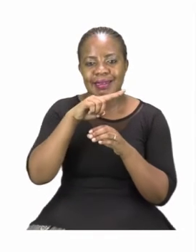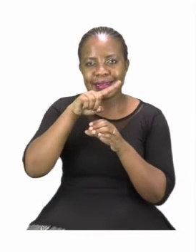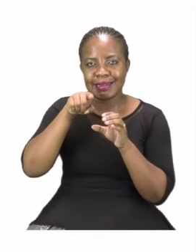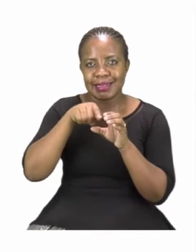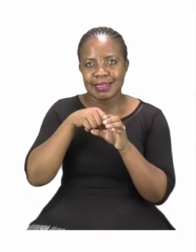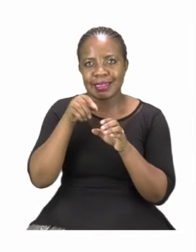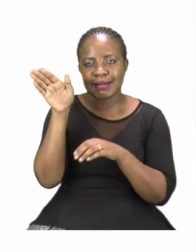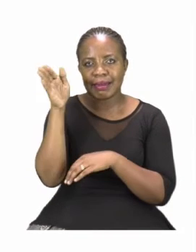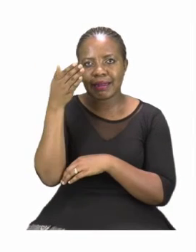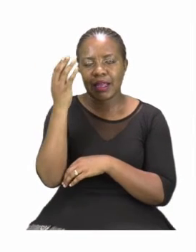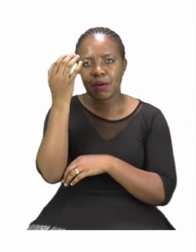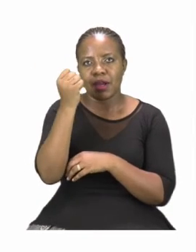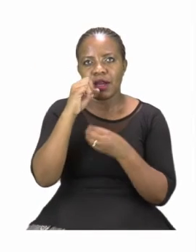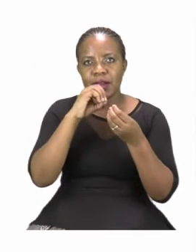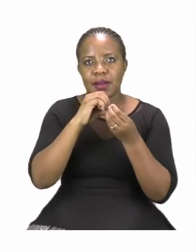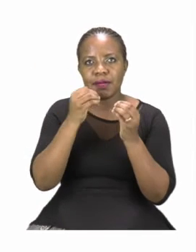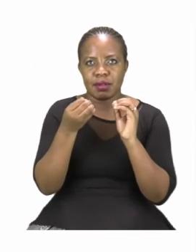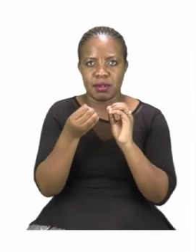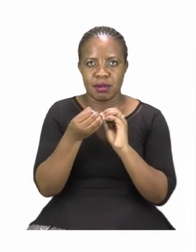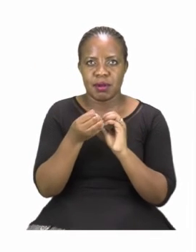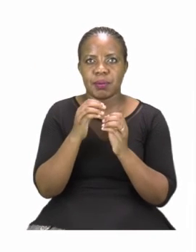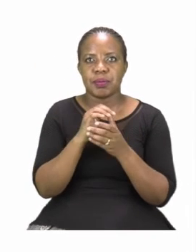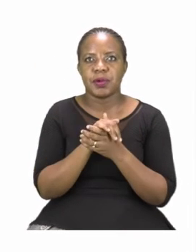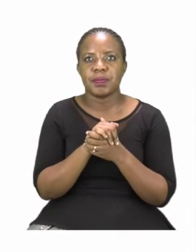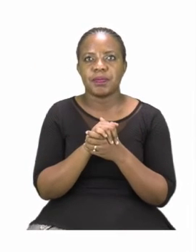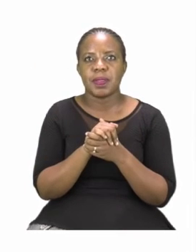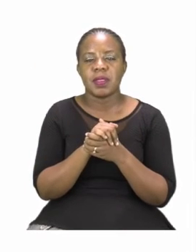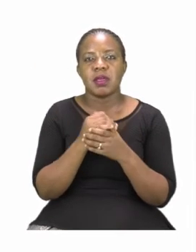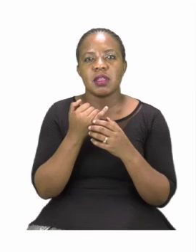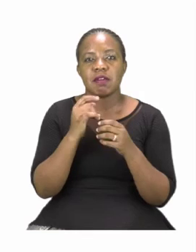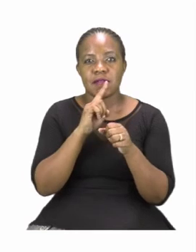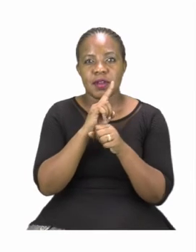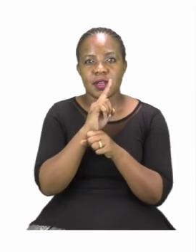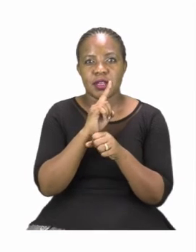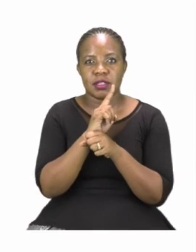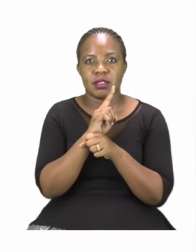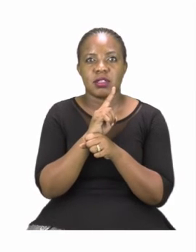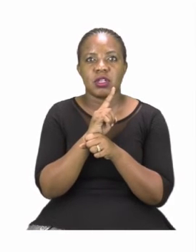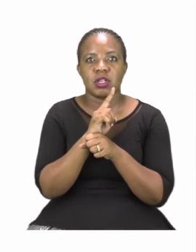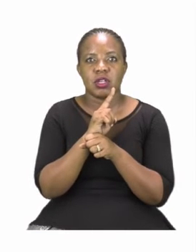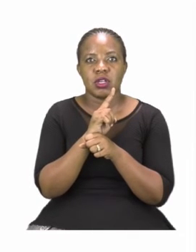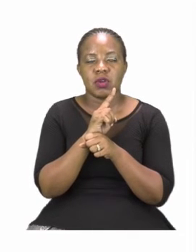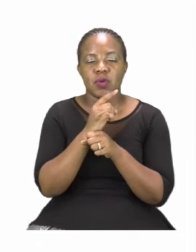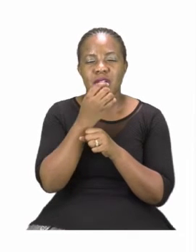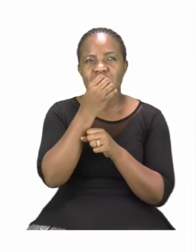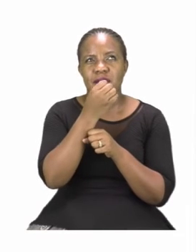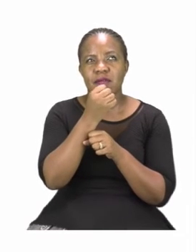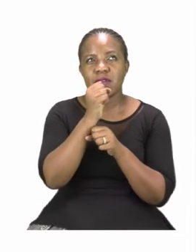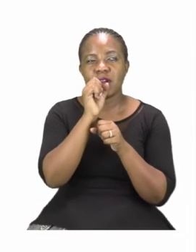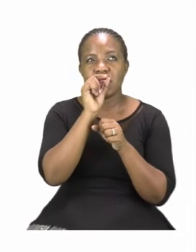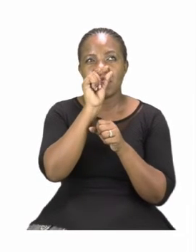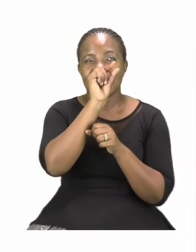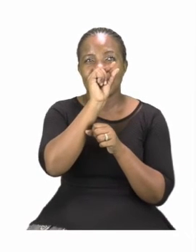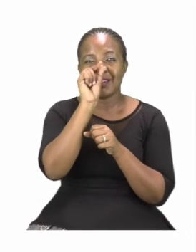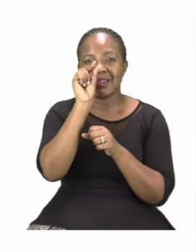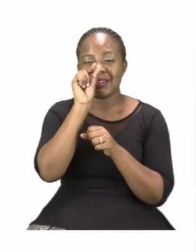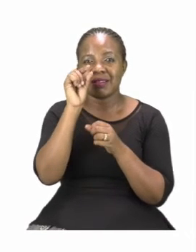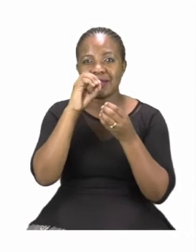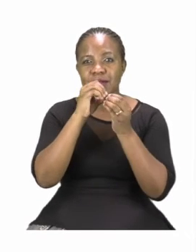our faces. This is used to smell. Now we can smell all sorts of things with